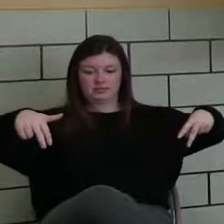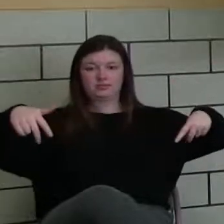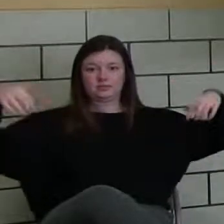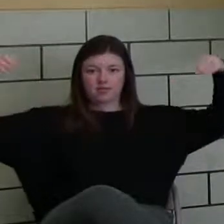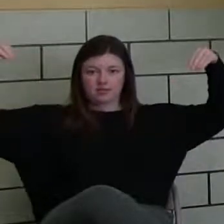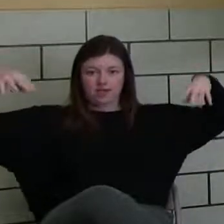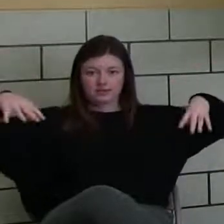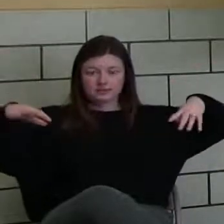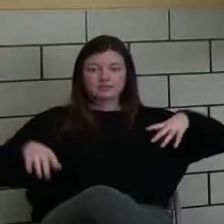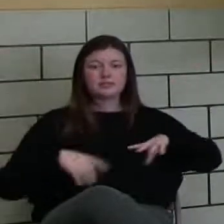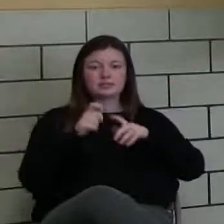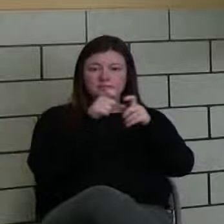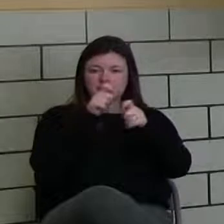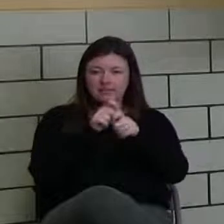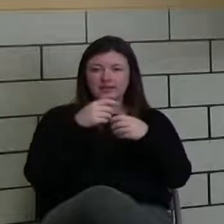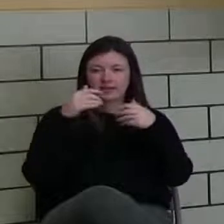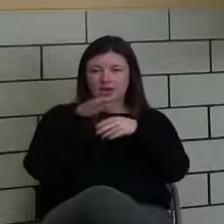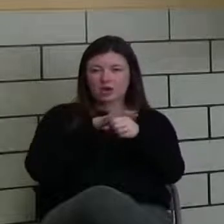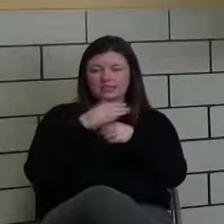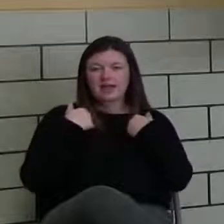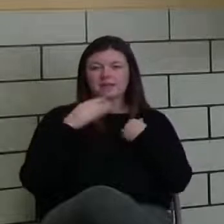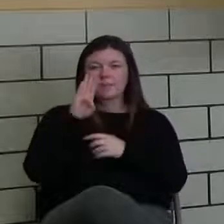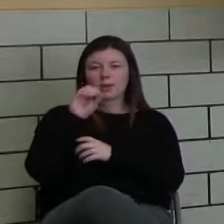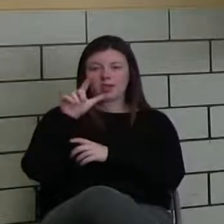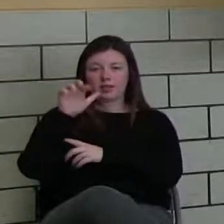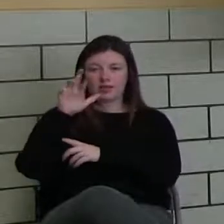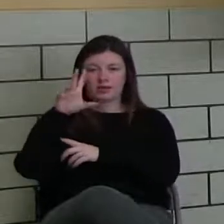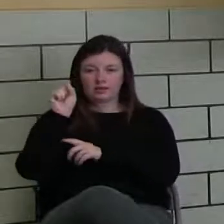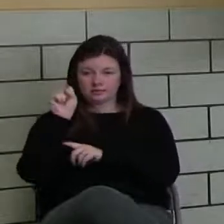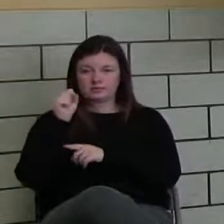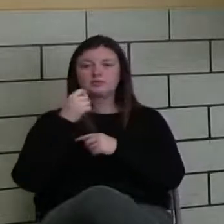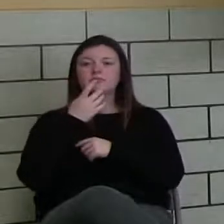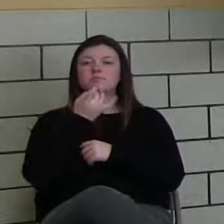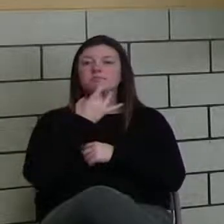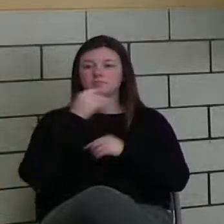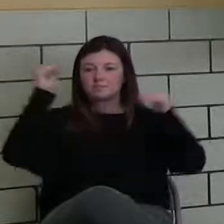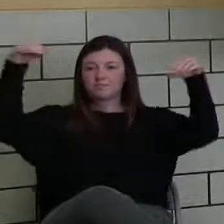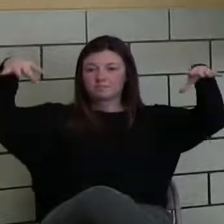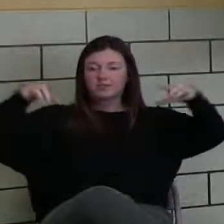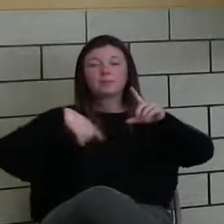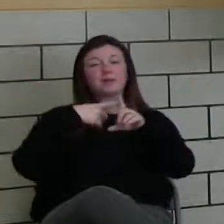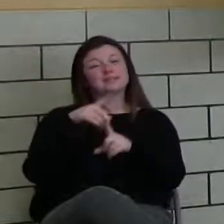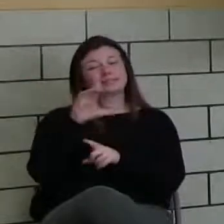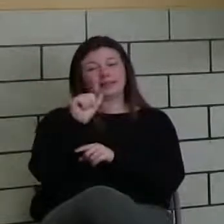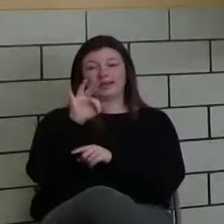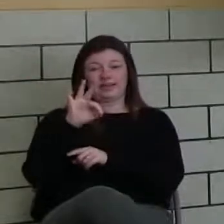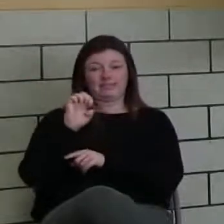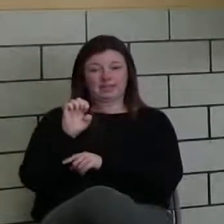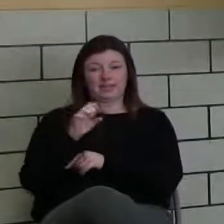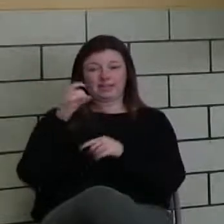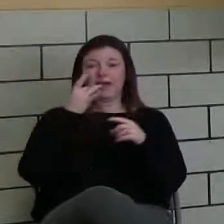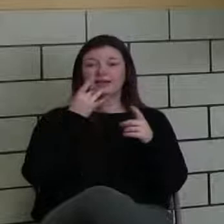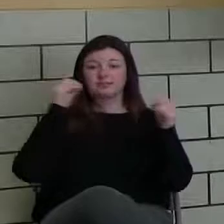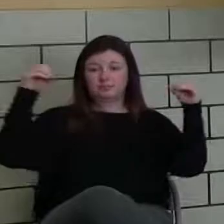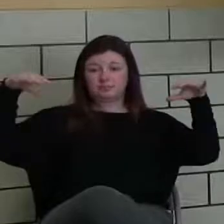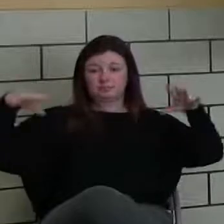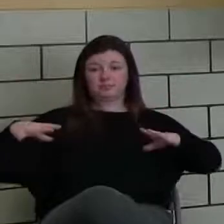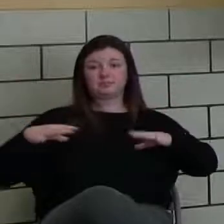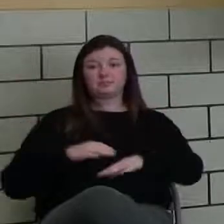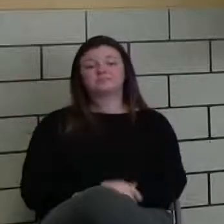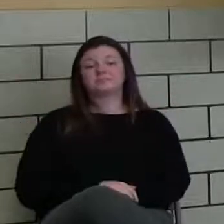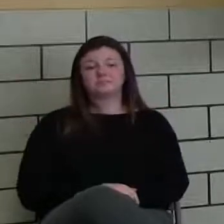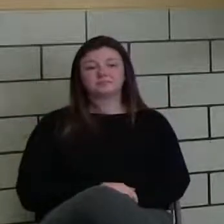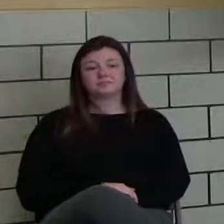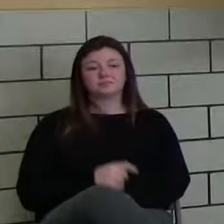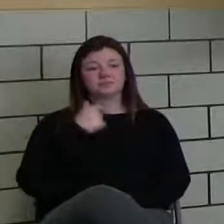where we have bollards, those are lit. And then we have the cafe lights over the certain parklet areas.